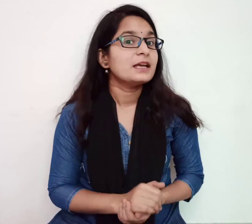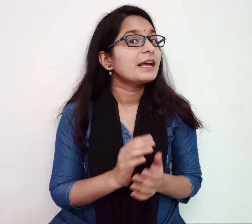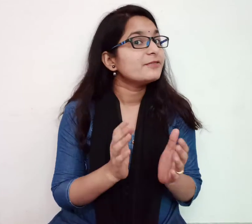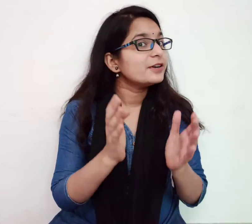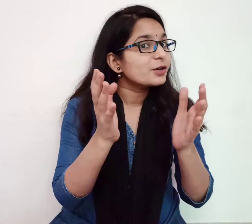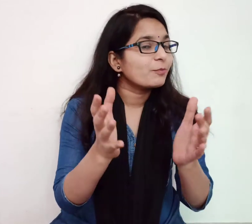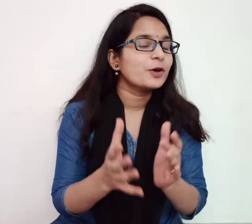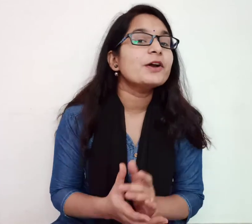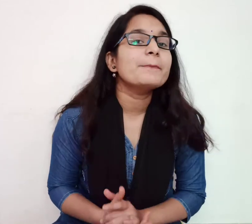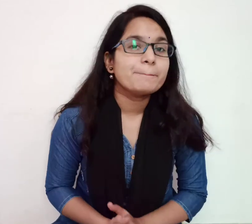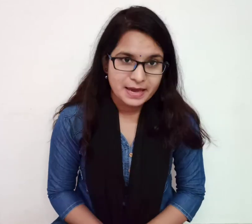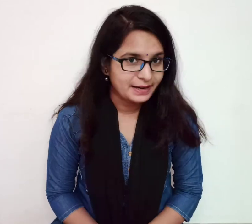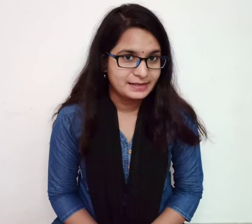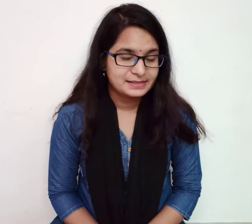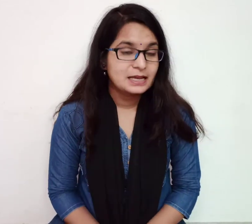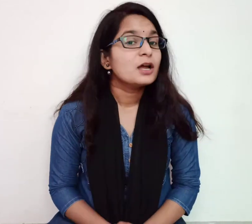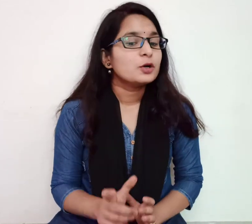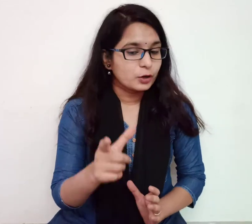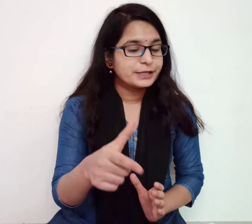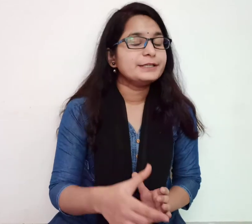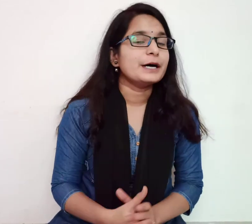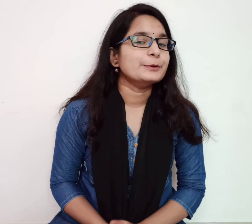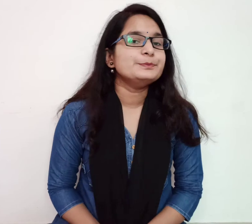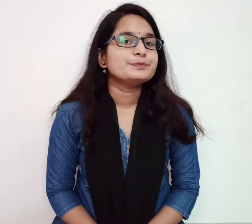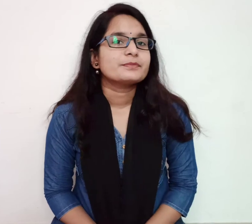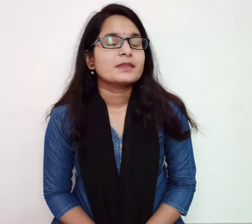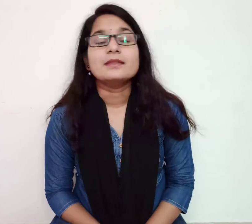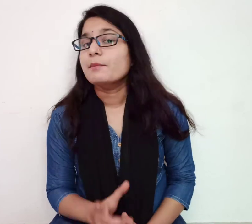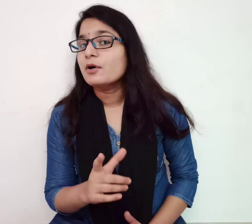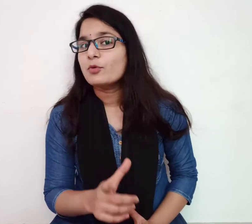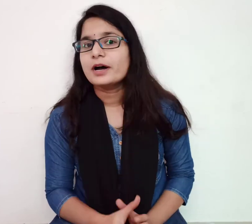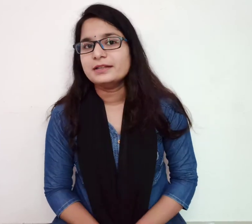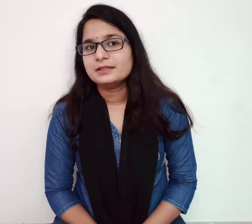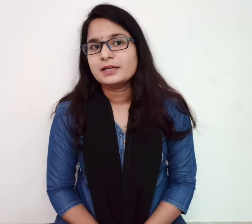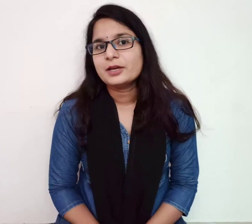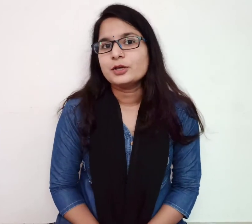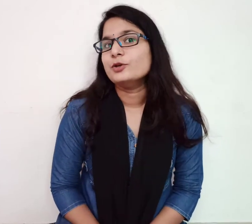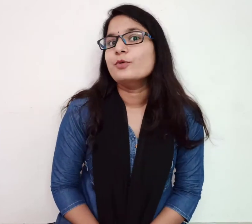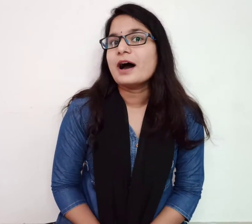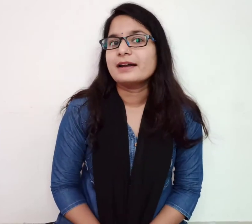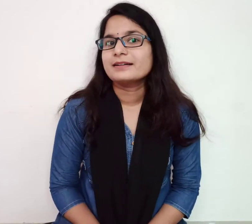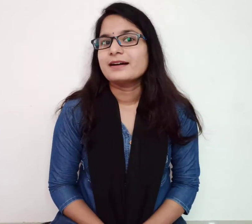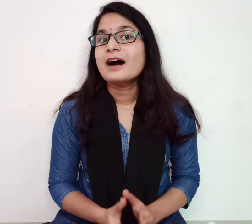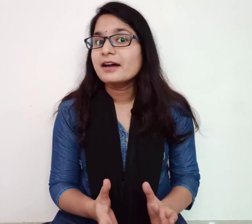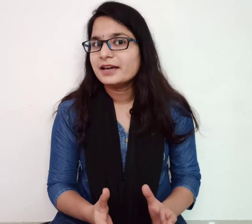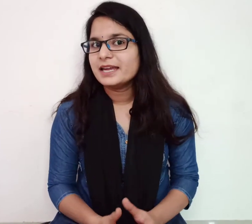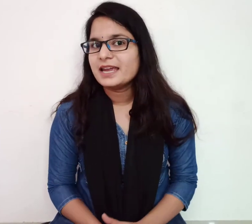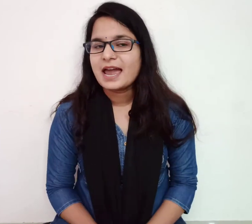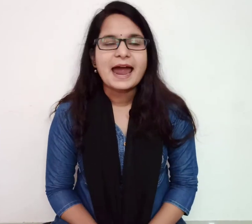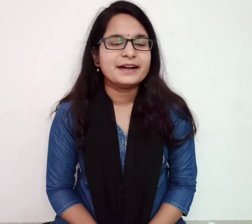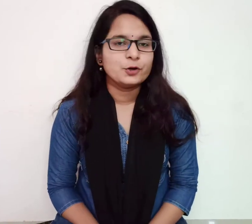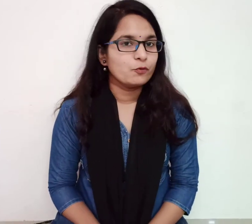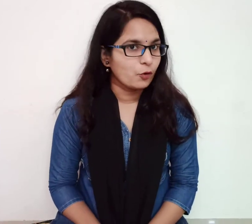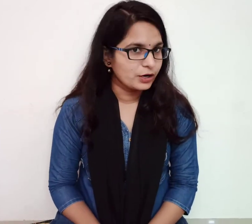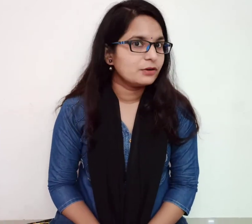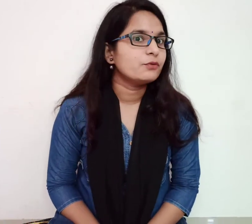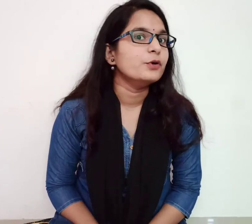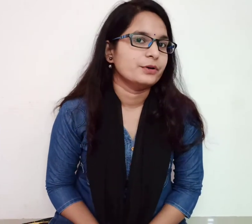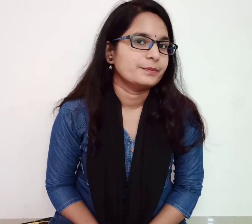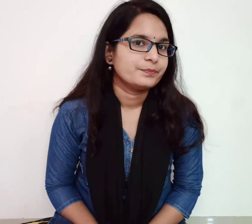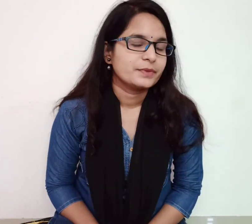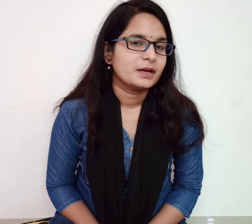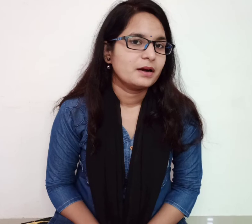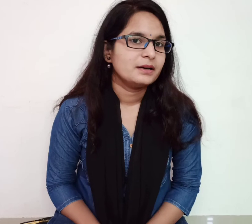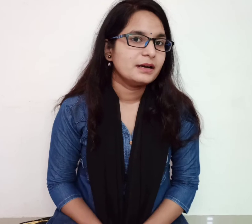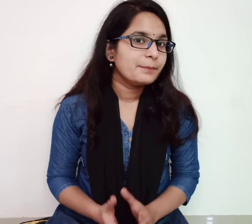speaking in front of your parents. Note it down. Number 1, you are hungry and you want